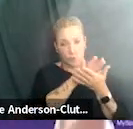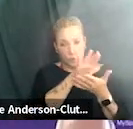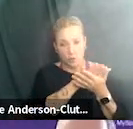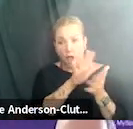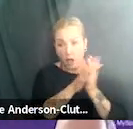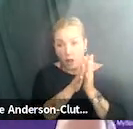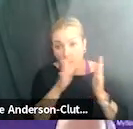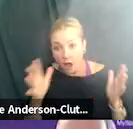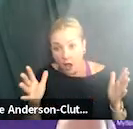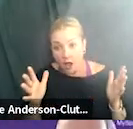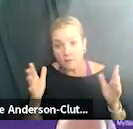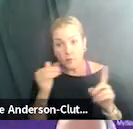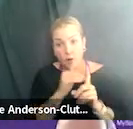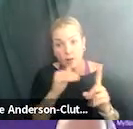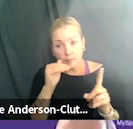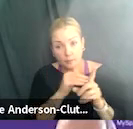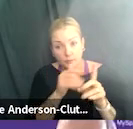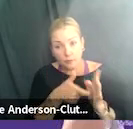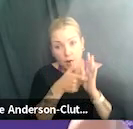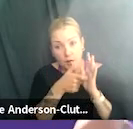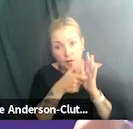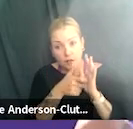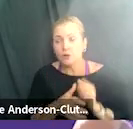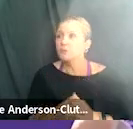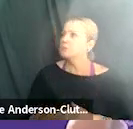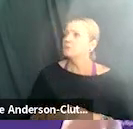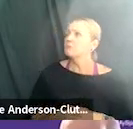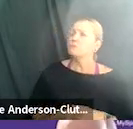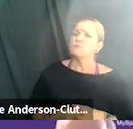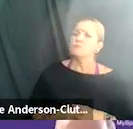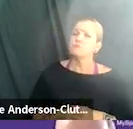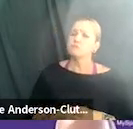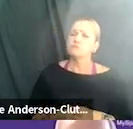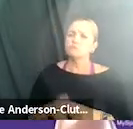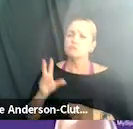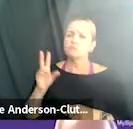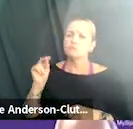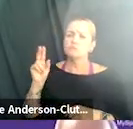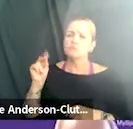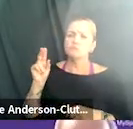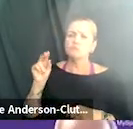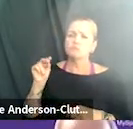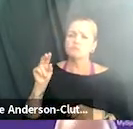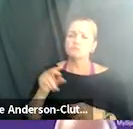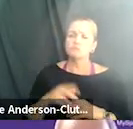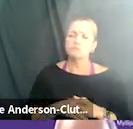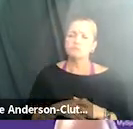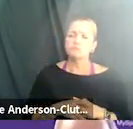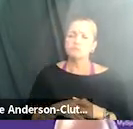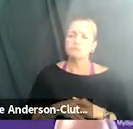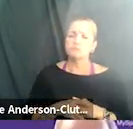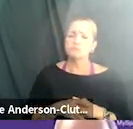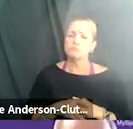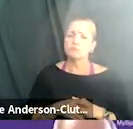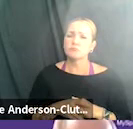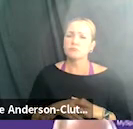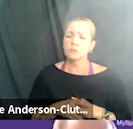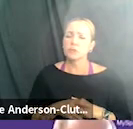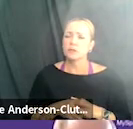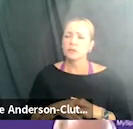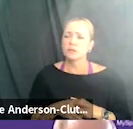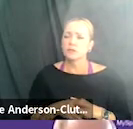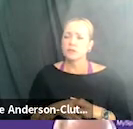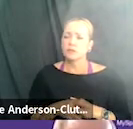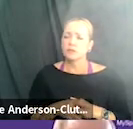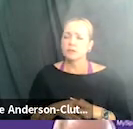Not much. I mean, having known that the girl in the past, and actually having known that boy and his sister for a